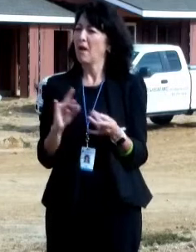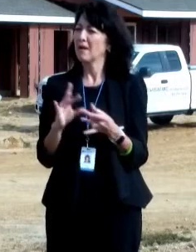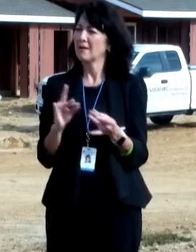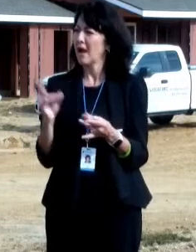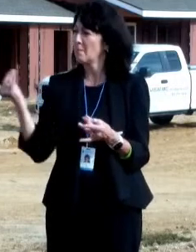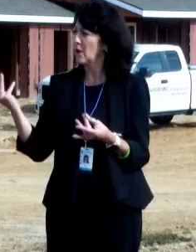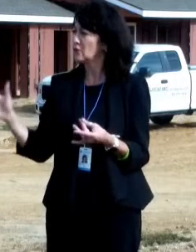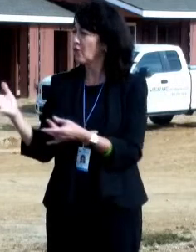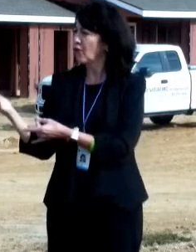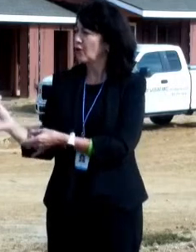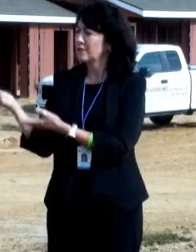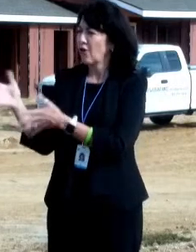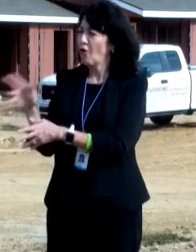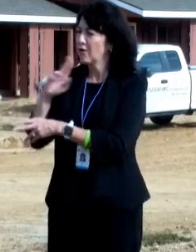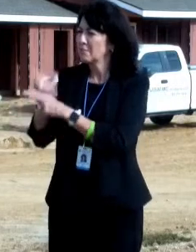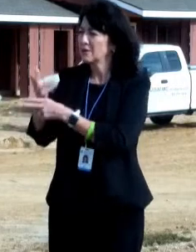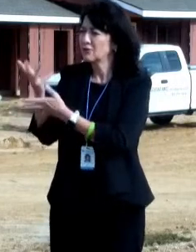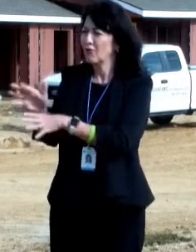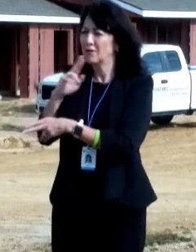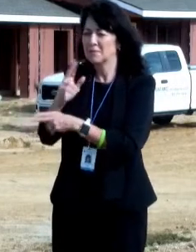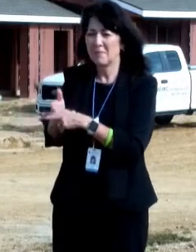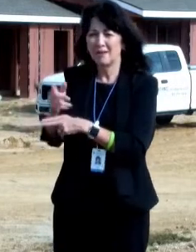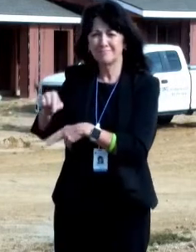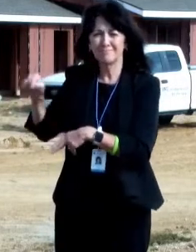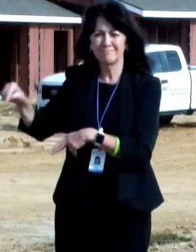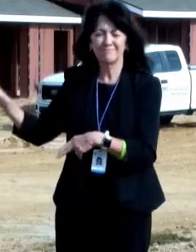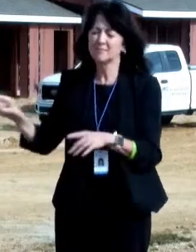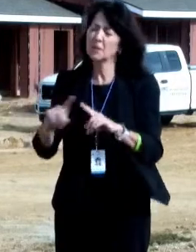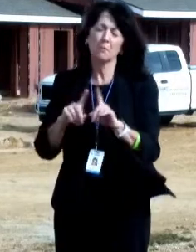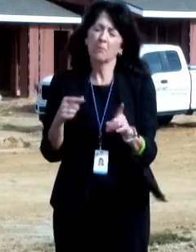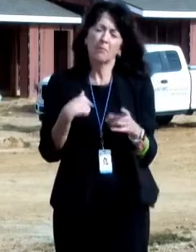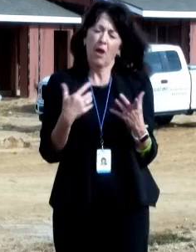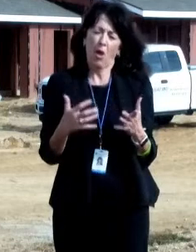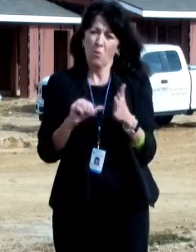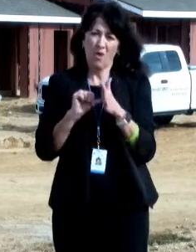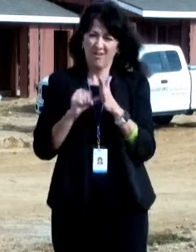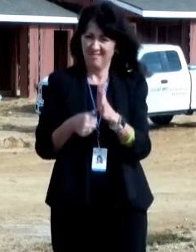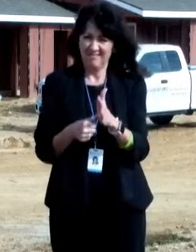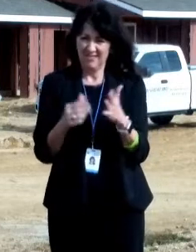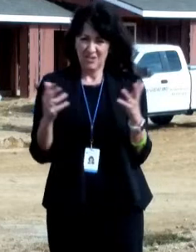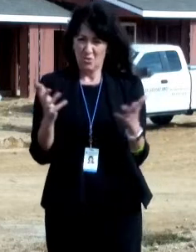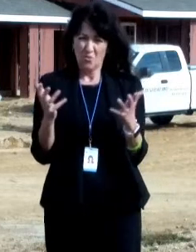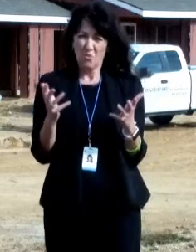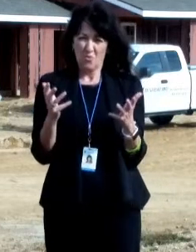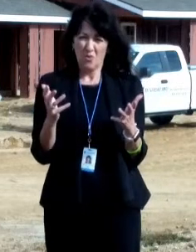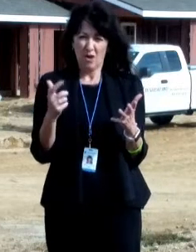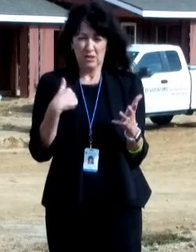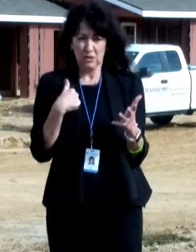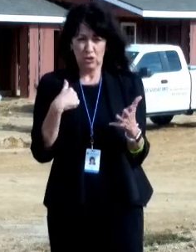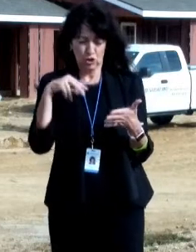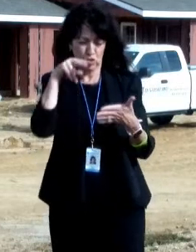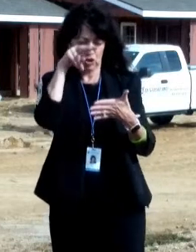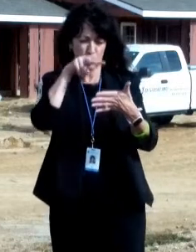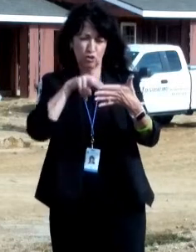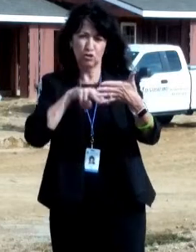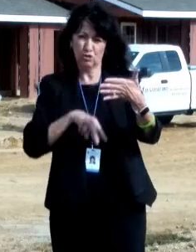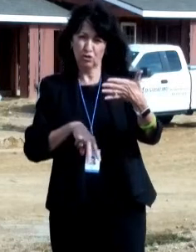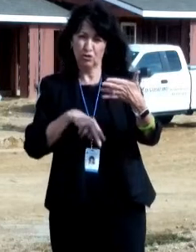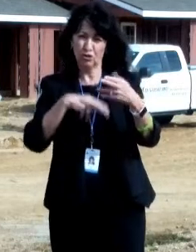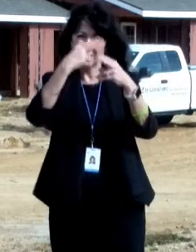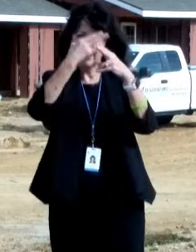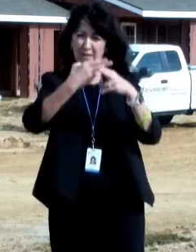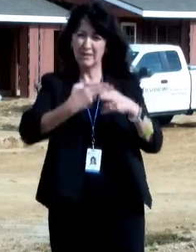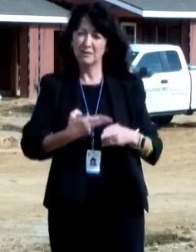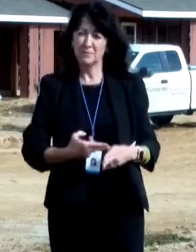I really want to mention that are really, I think, imperative to each of us today as we look at the partnerships, sitting down to the